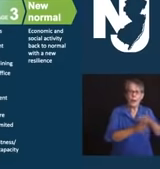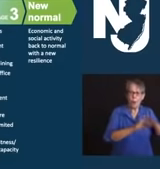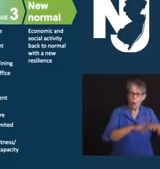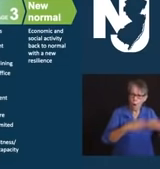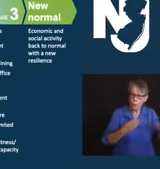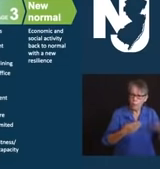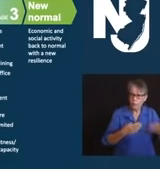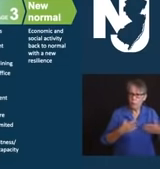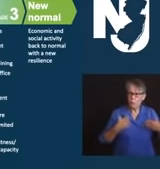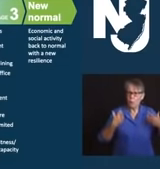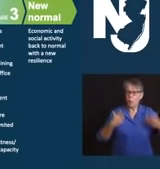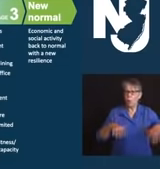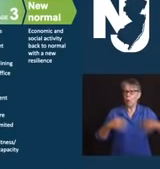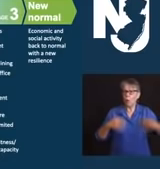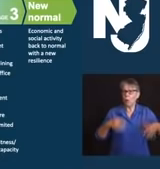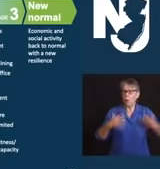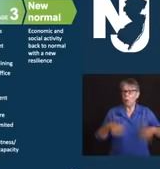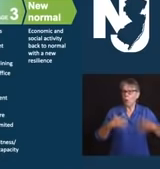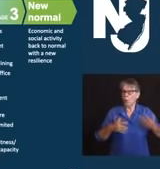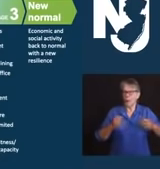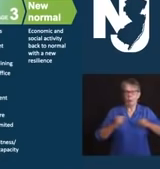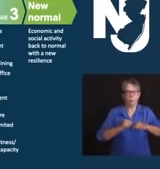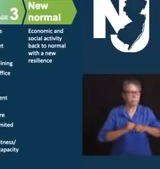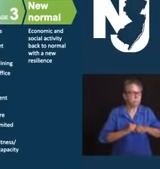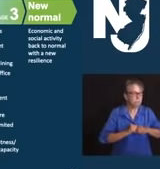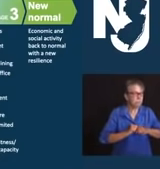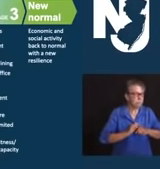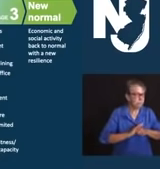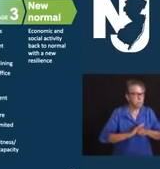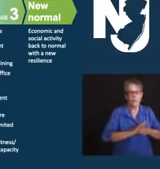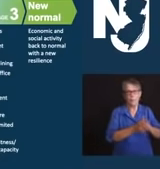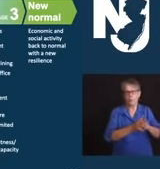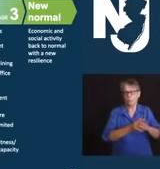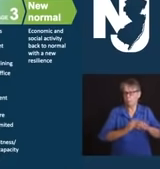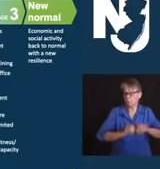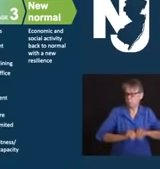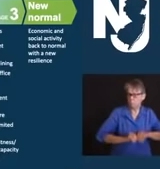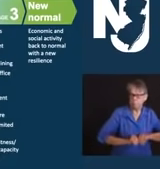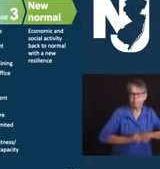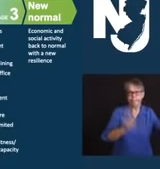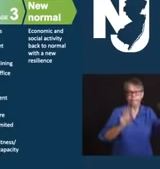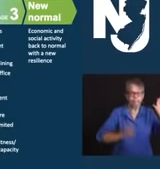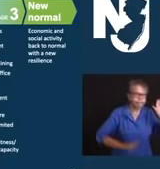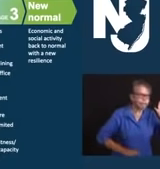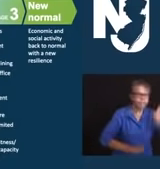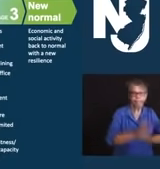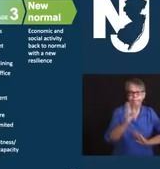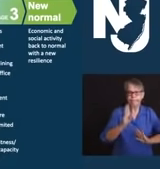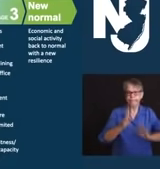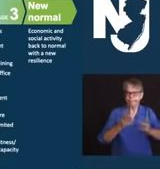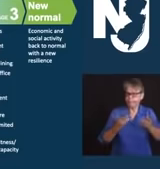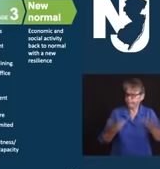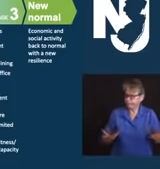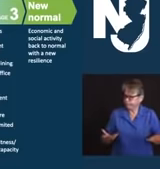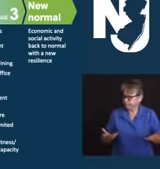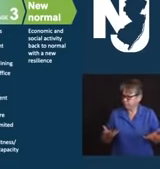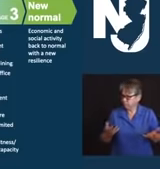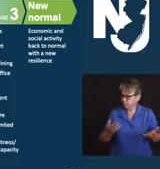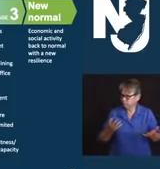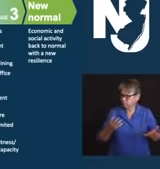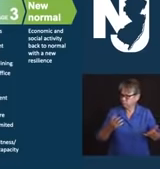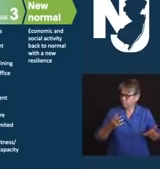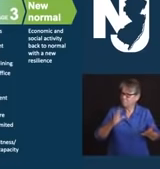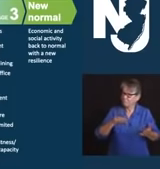huge culprit. And I'm a big bar guy, so with a heavy heart I say that. But you can see we're largely ticked